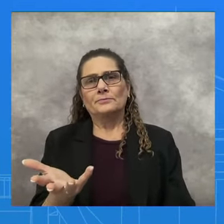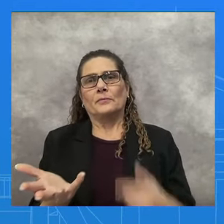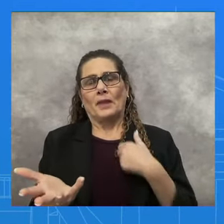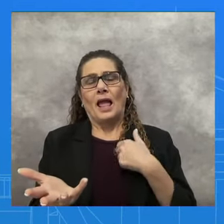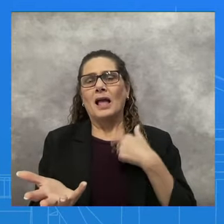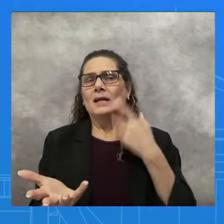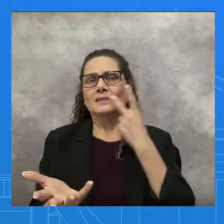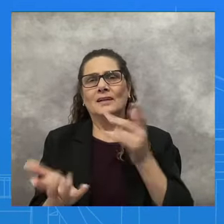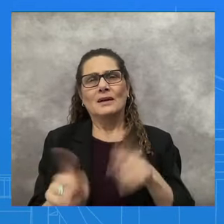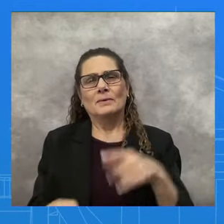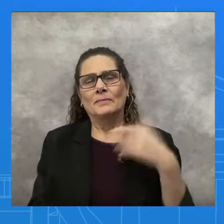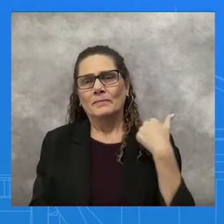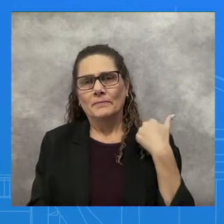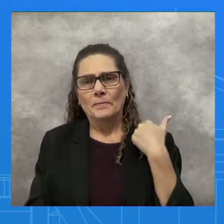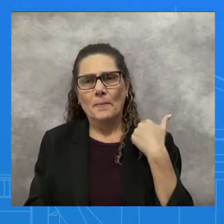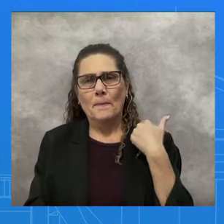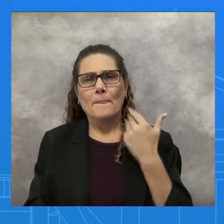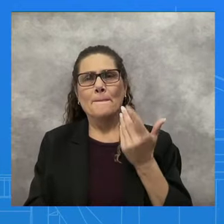early